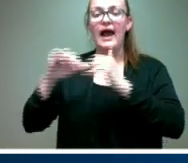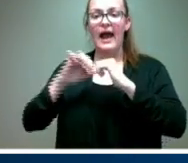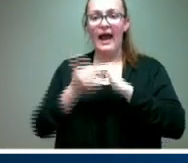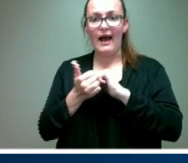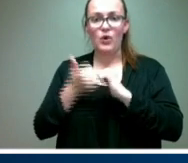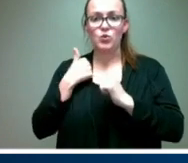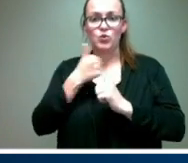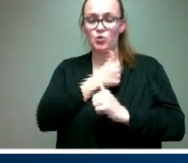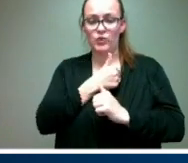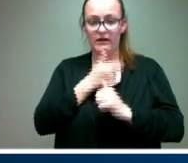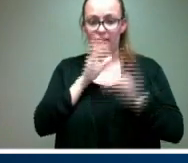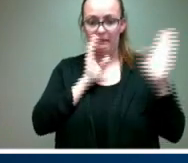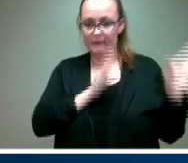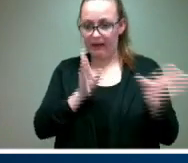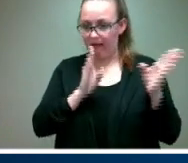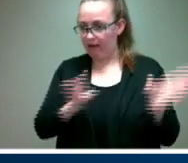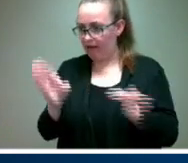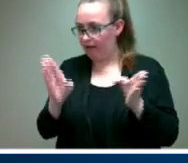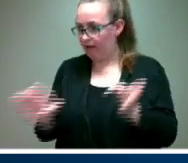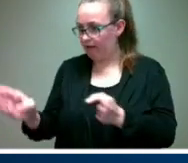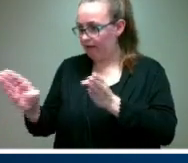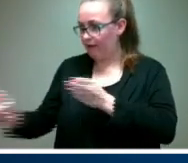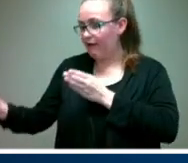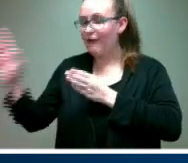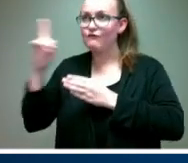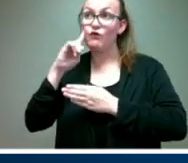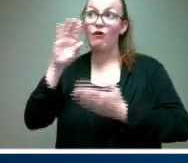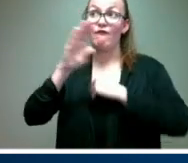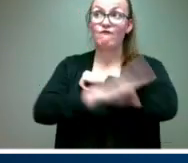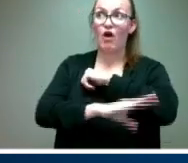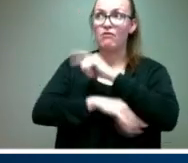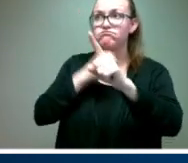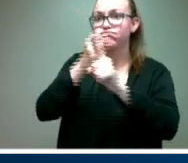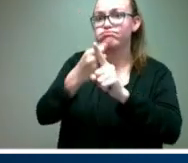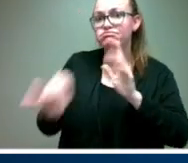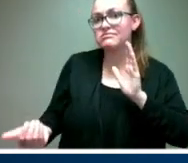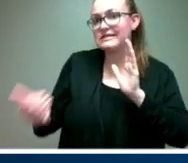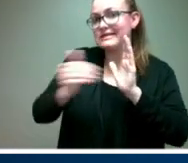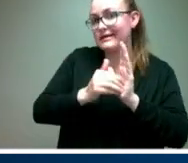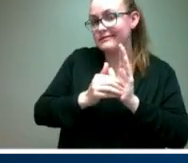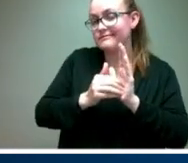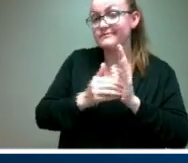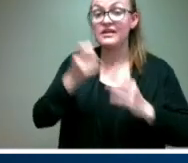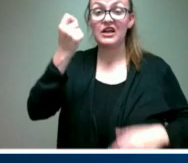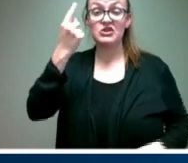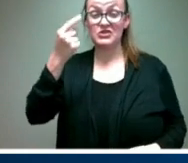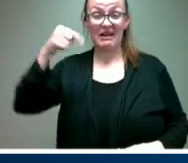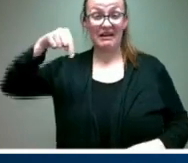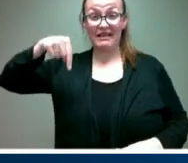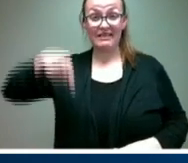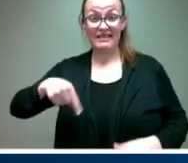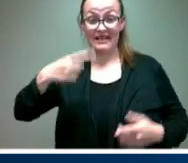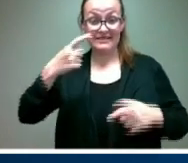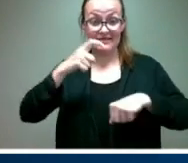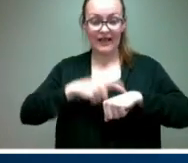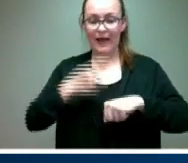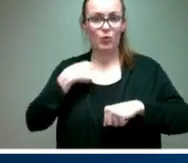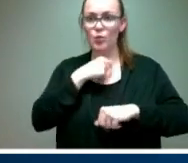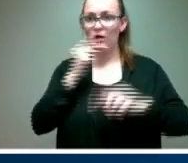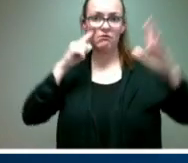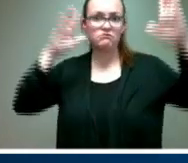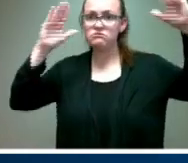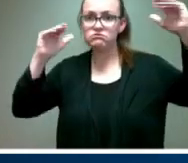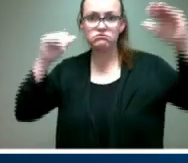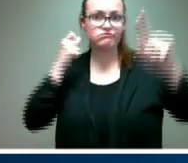that would need to be done if we have a second round? Because we didn't do anything perfectly this time. Right. And frankly, it's incumbent upon us to try